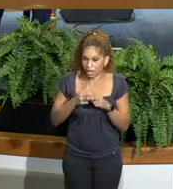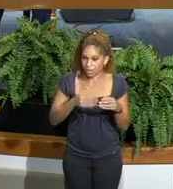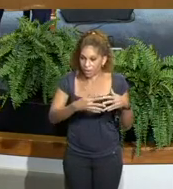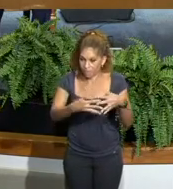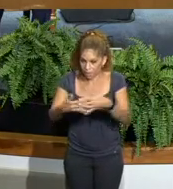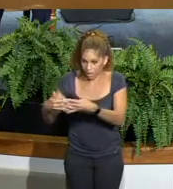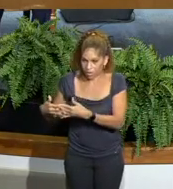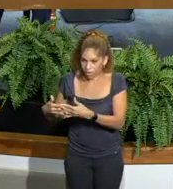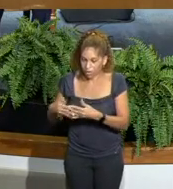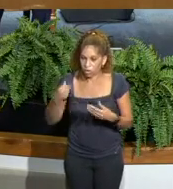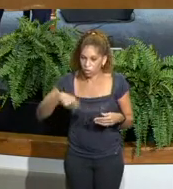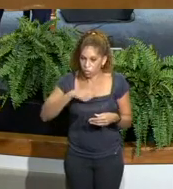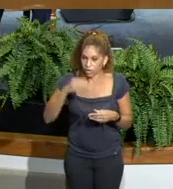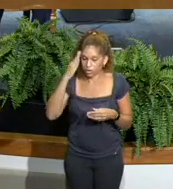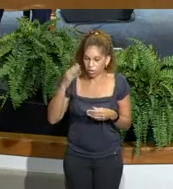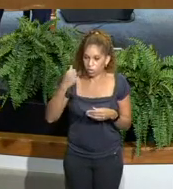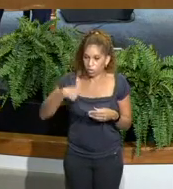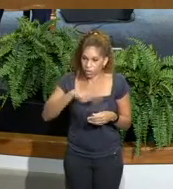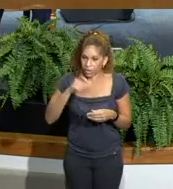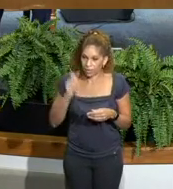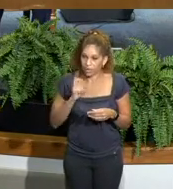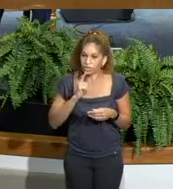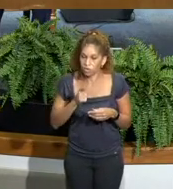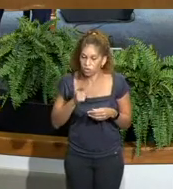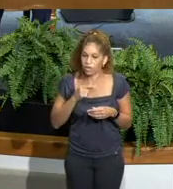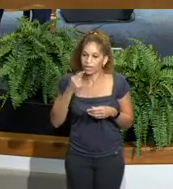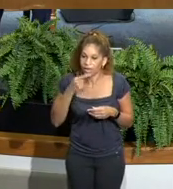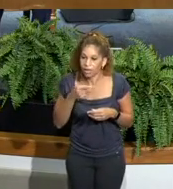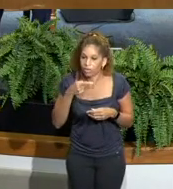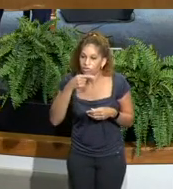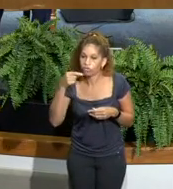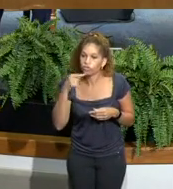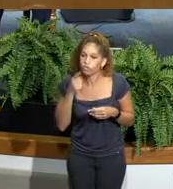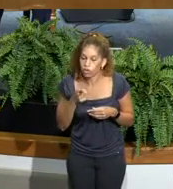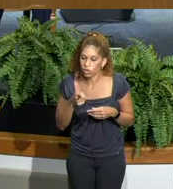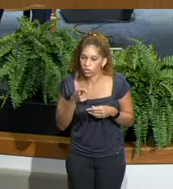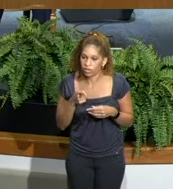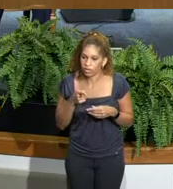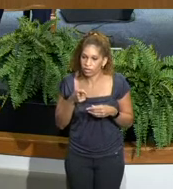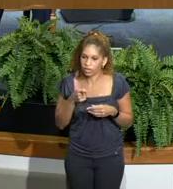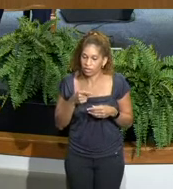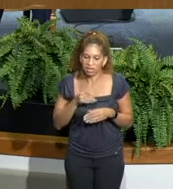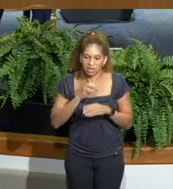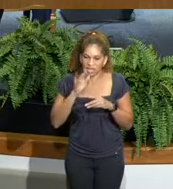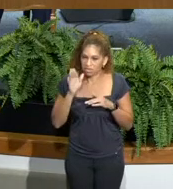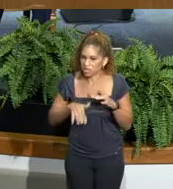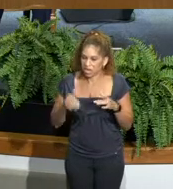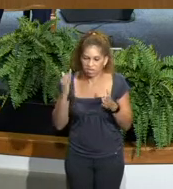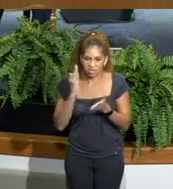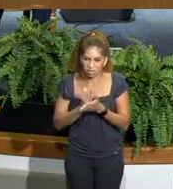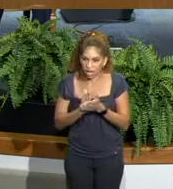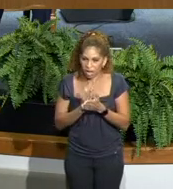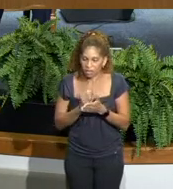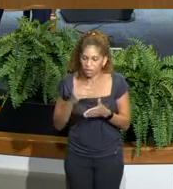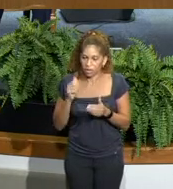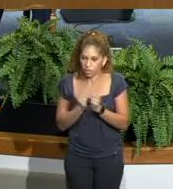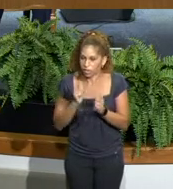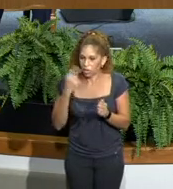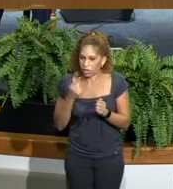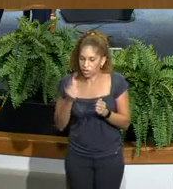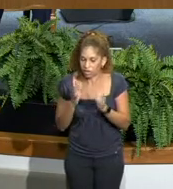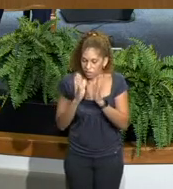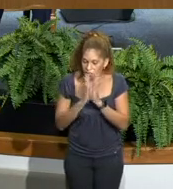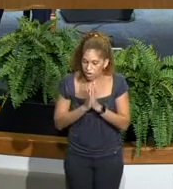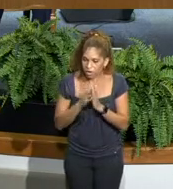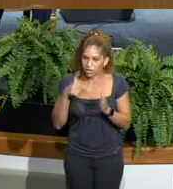do. We must tell the truth. We can't shut this stuff down with just a prayer. We got